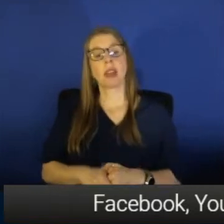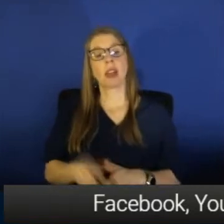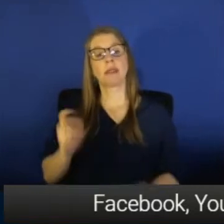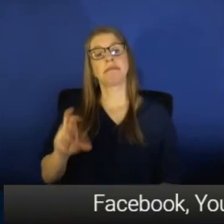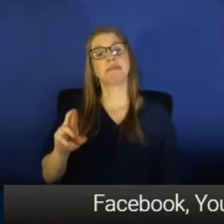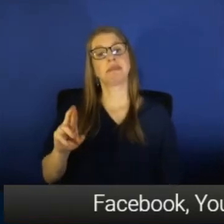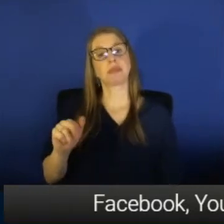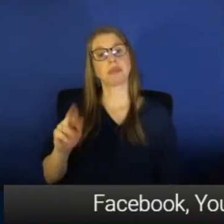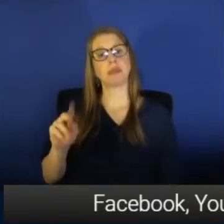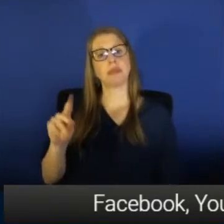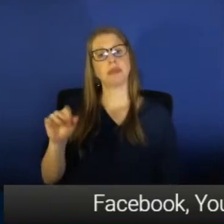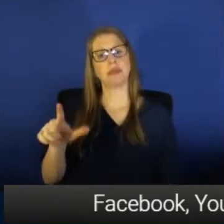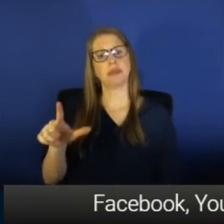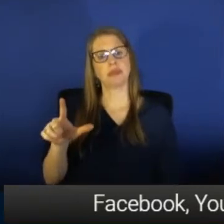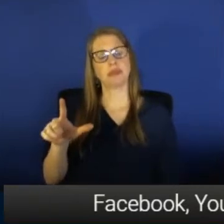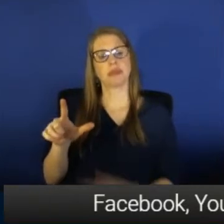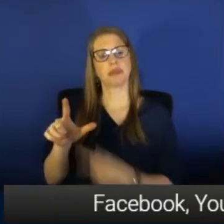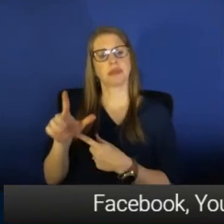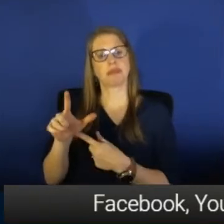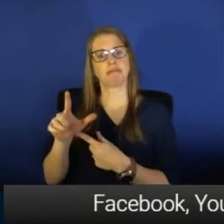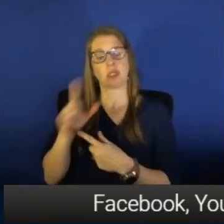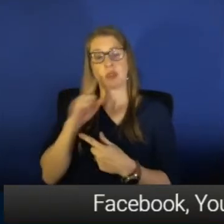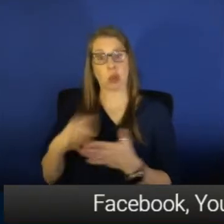advice to up-and-comers.